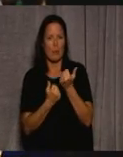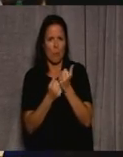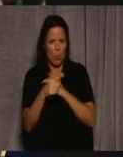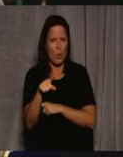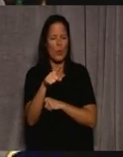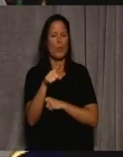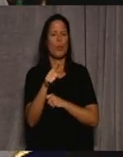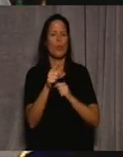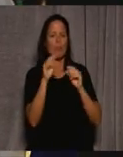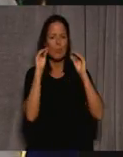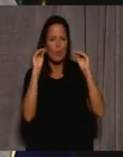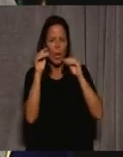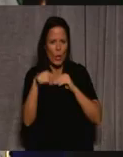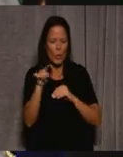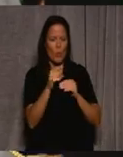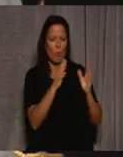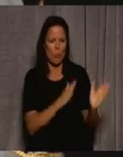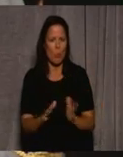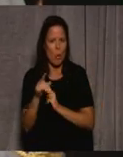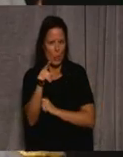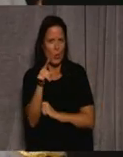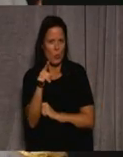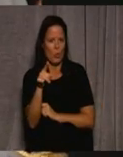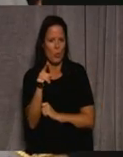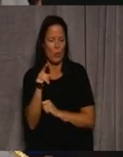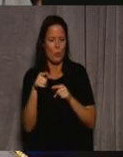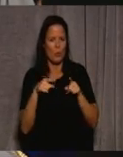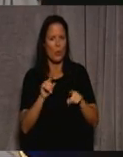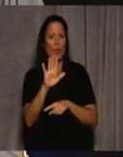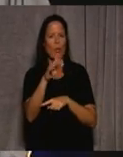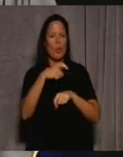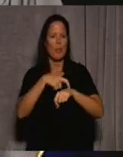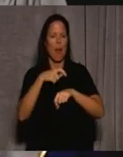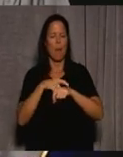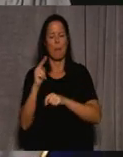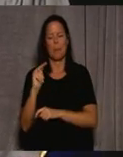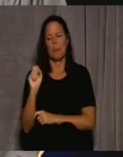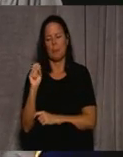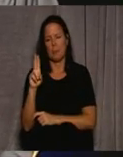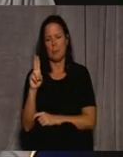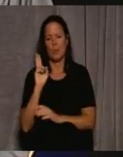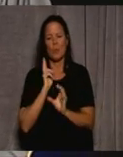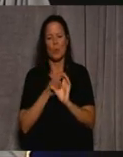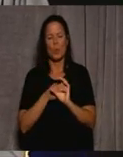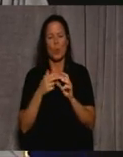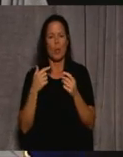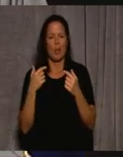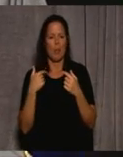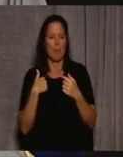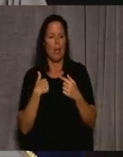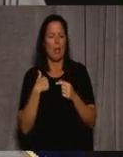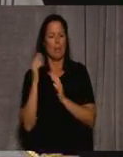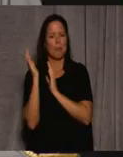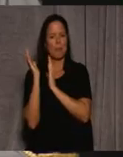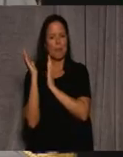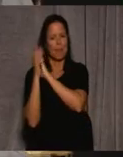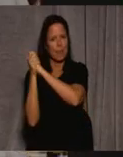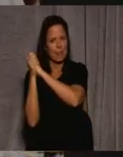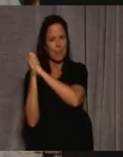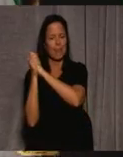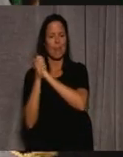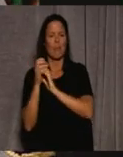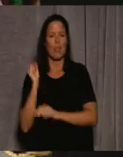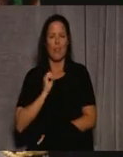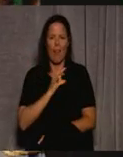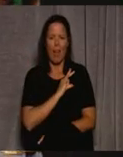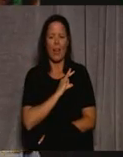during this period of time at NSU. Please join me once again in recognizing the distinguished